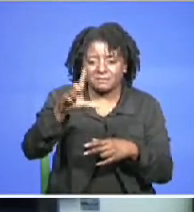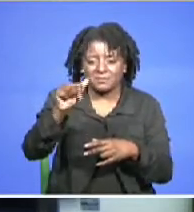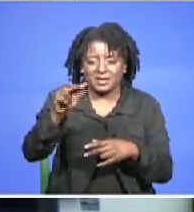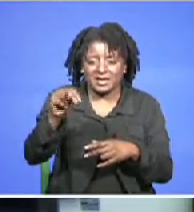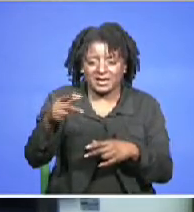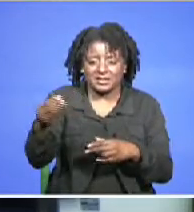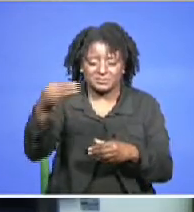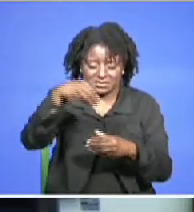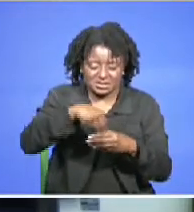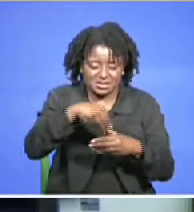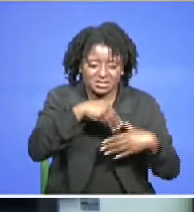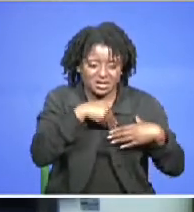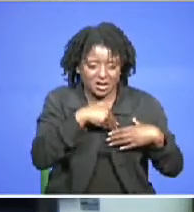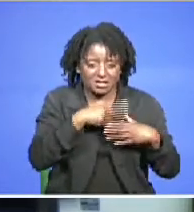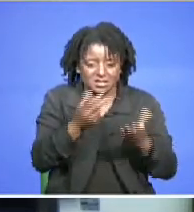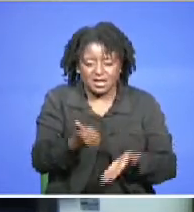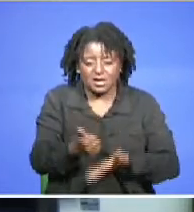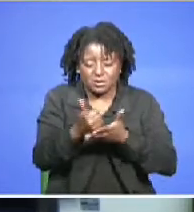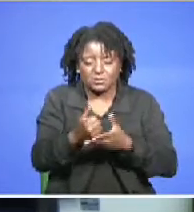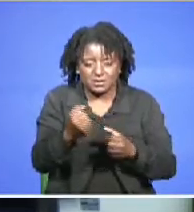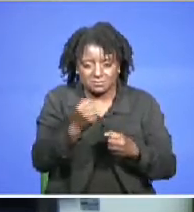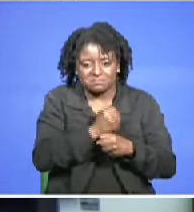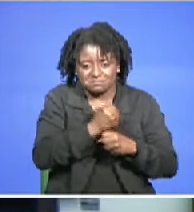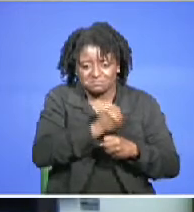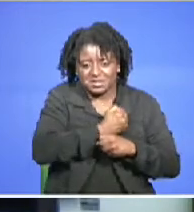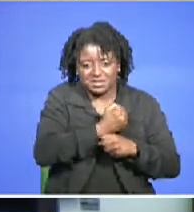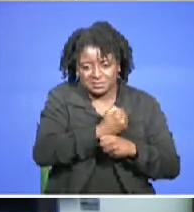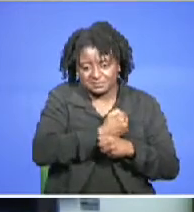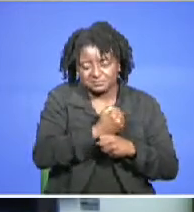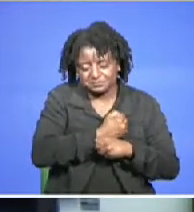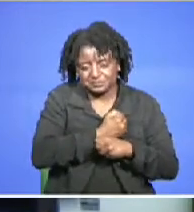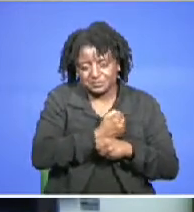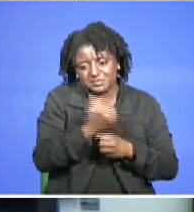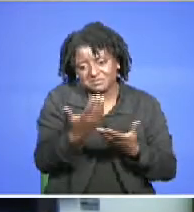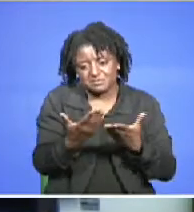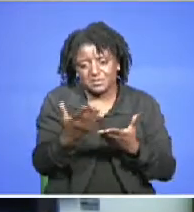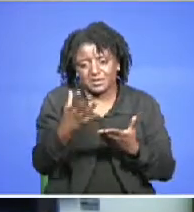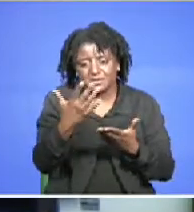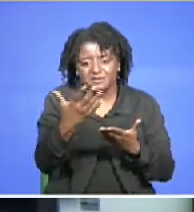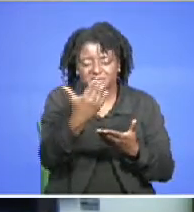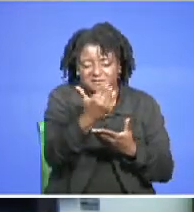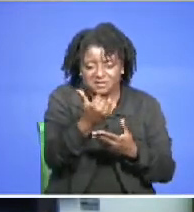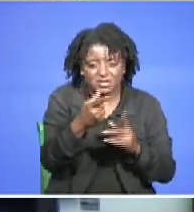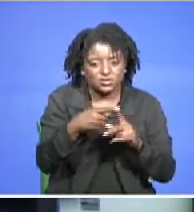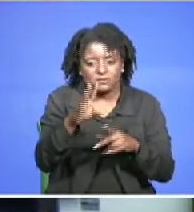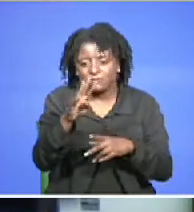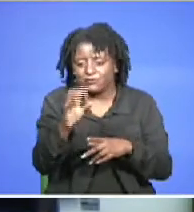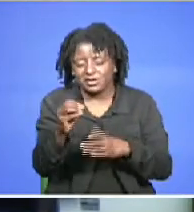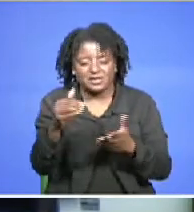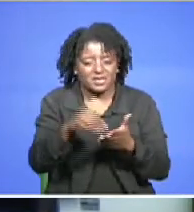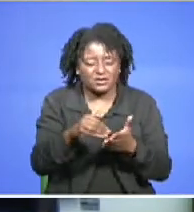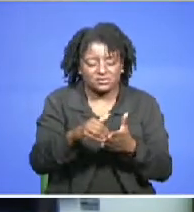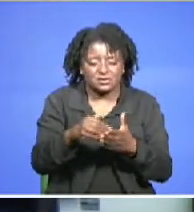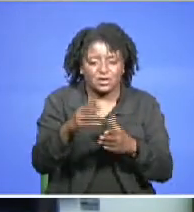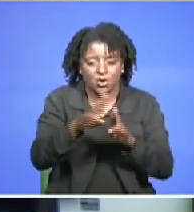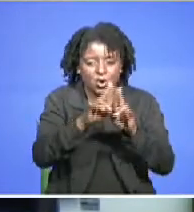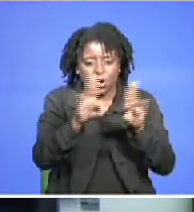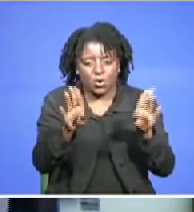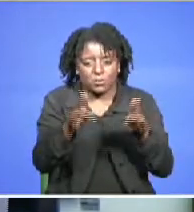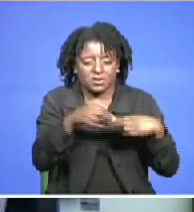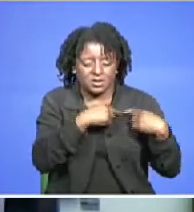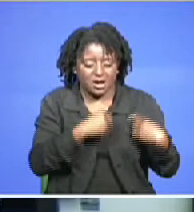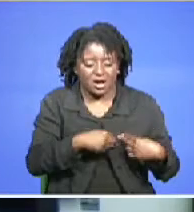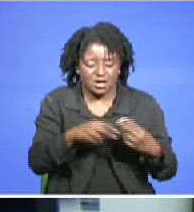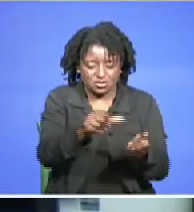15,000 to 40,000 for the device. For people that need open heart surgery, that can range anywhere